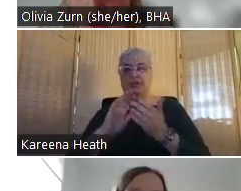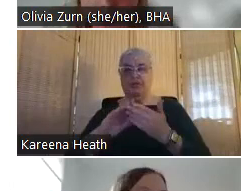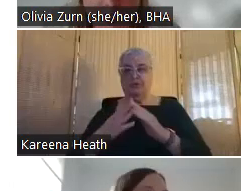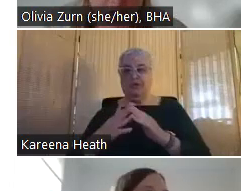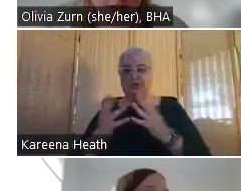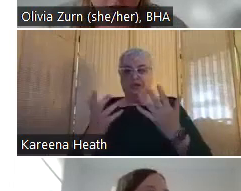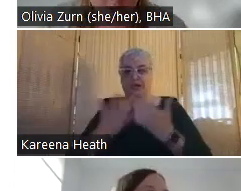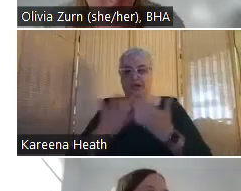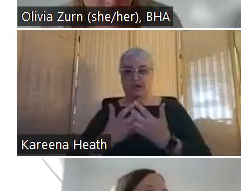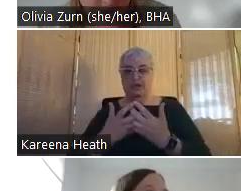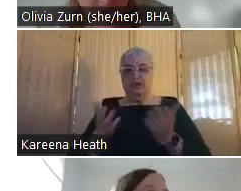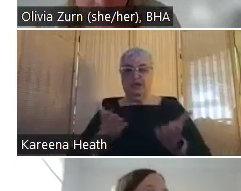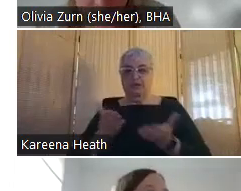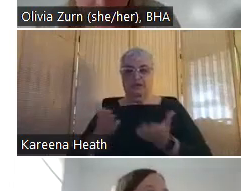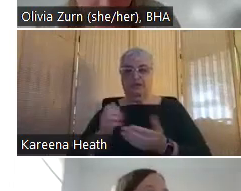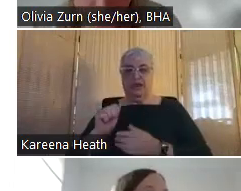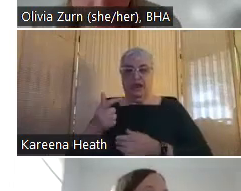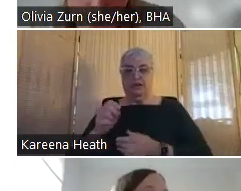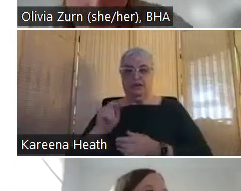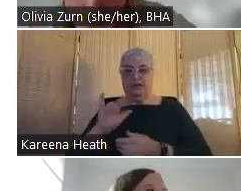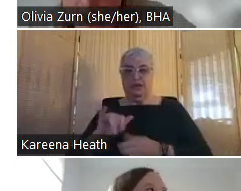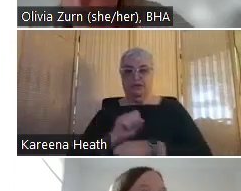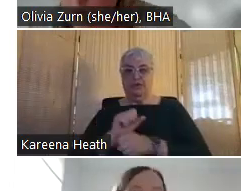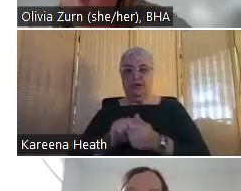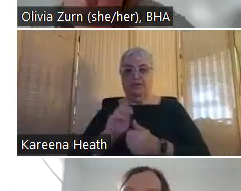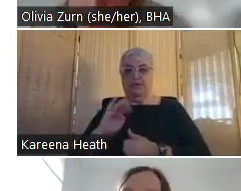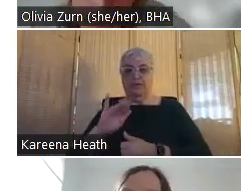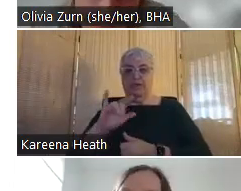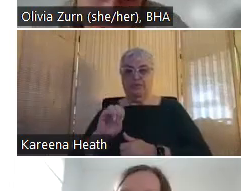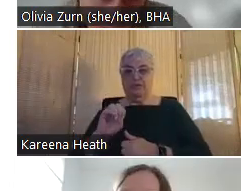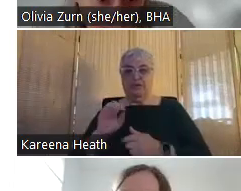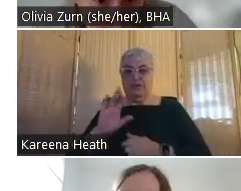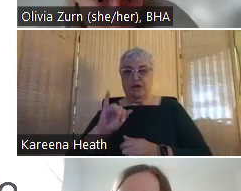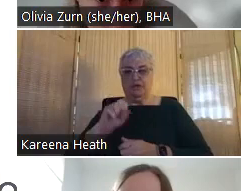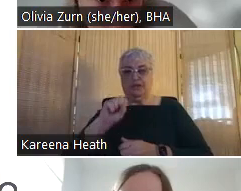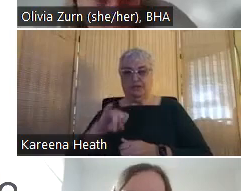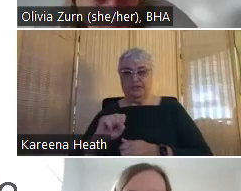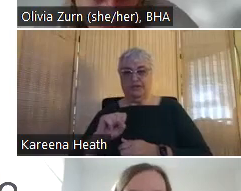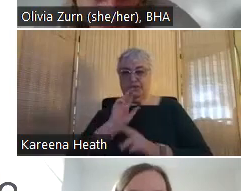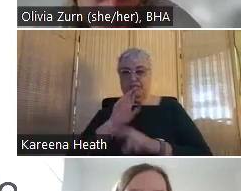integrated healthcare service agency that is working with the mobile crisis response team.